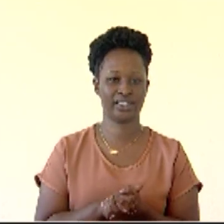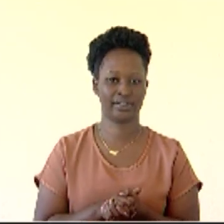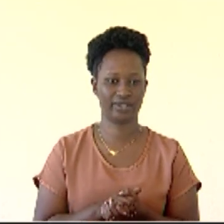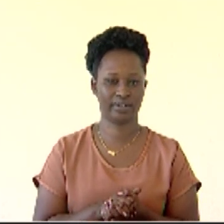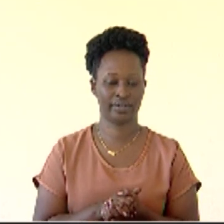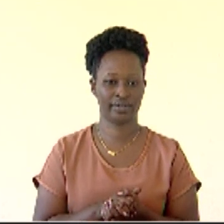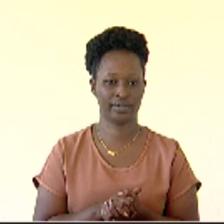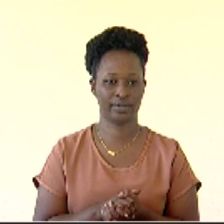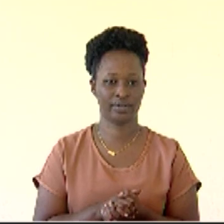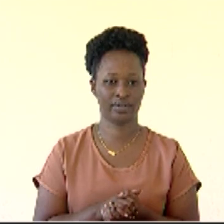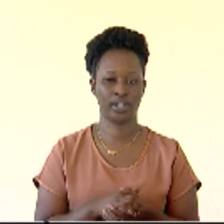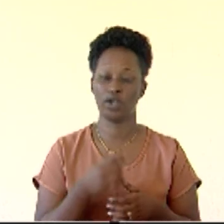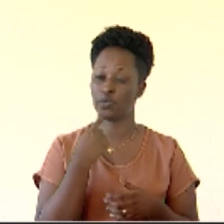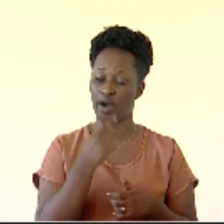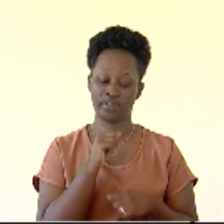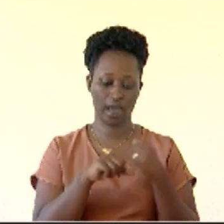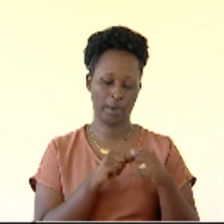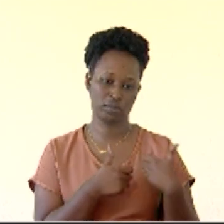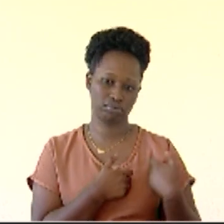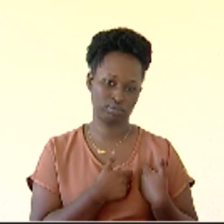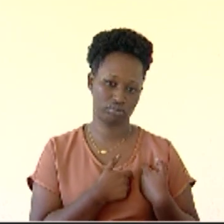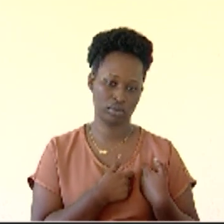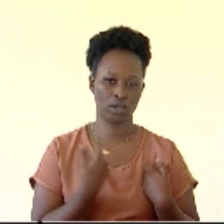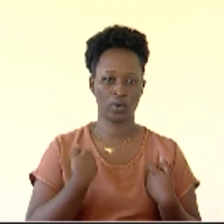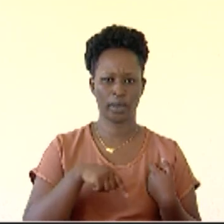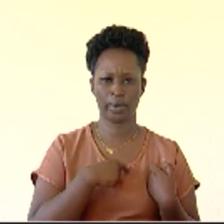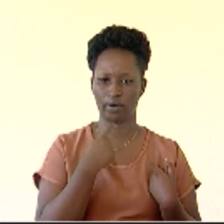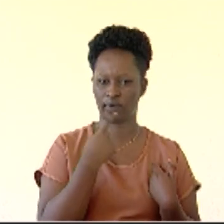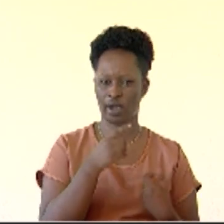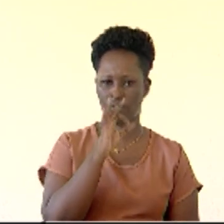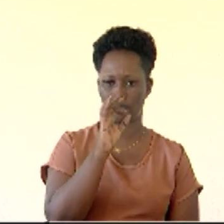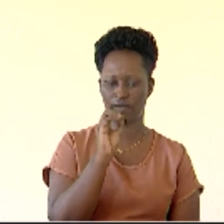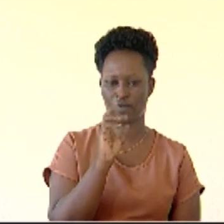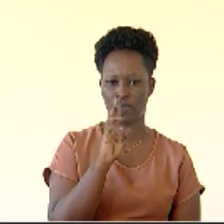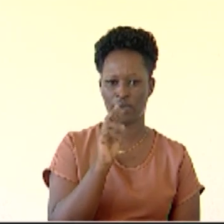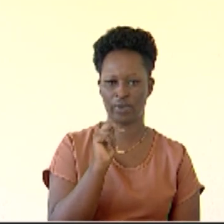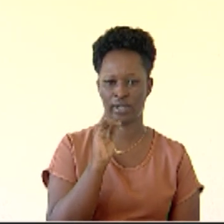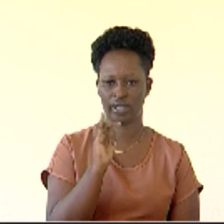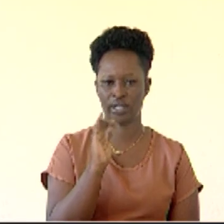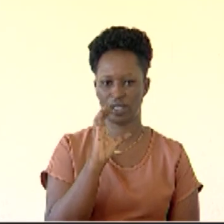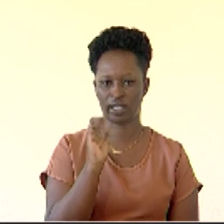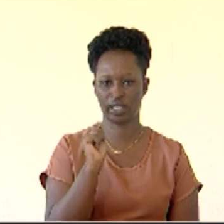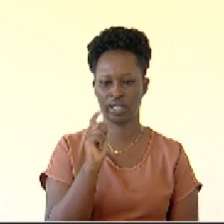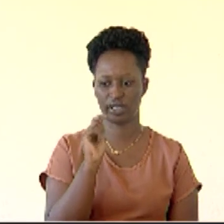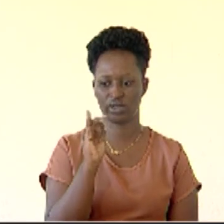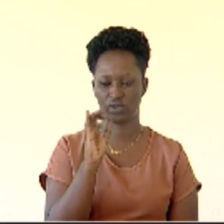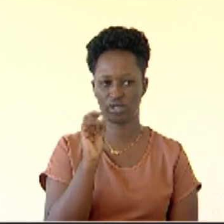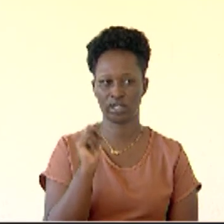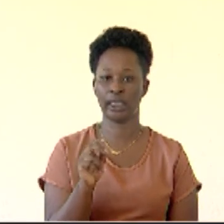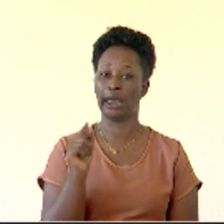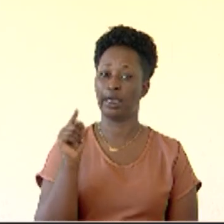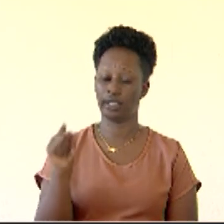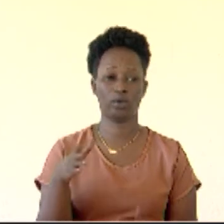We talked about the dating relationship. So we bring out what we call fornication. That is engaging in sex before marriage is not